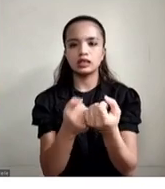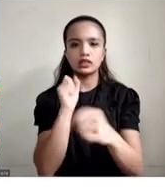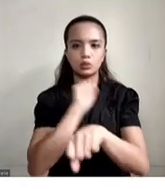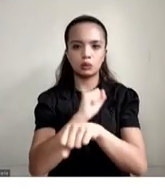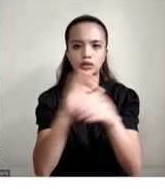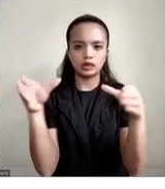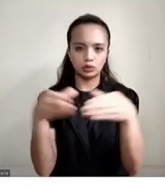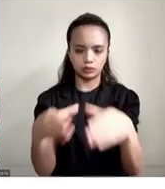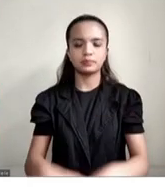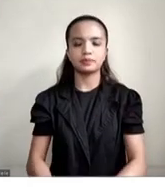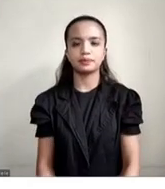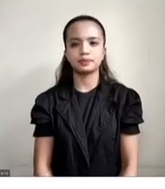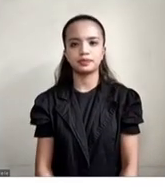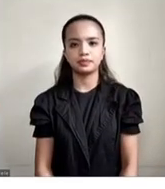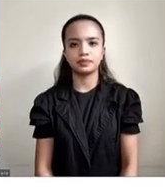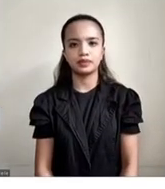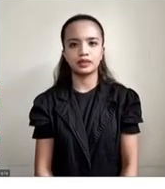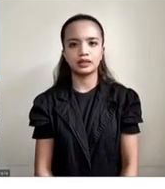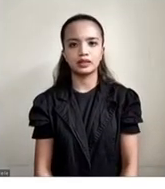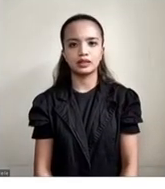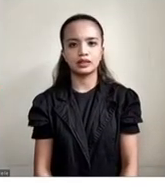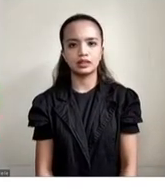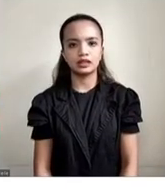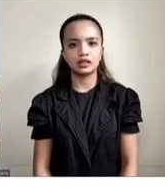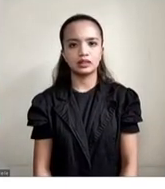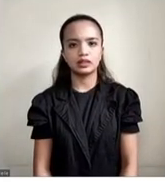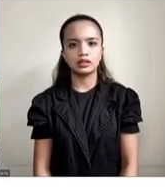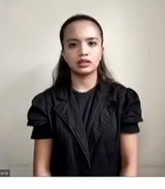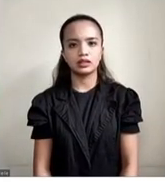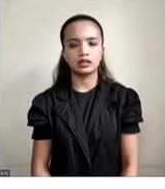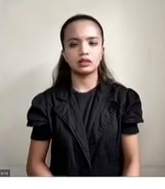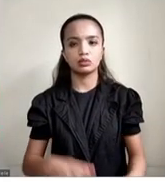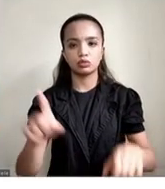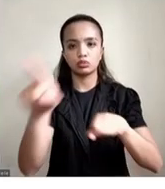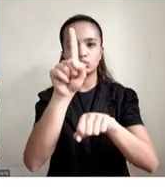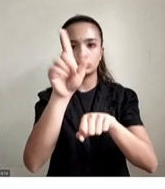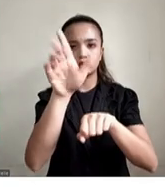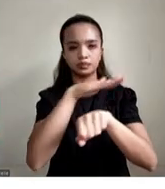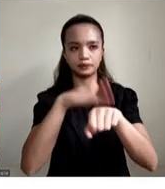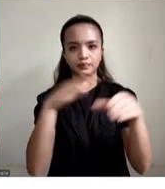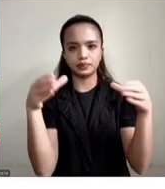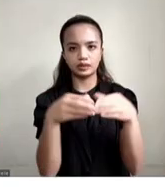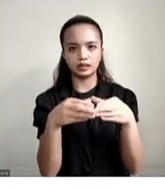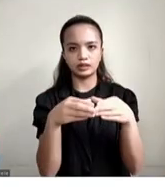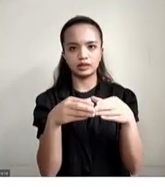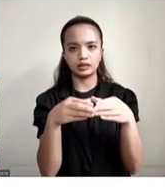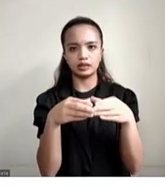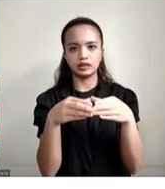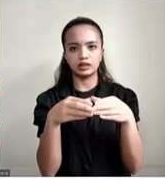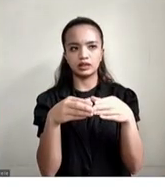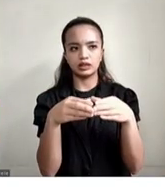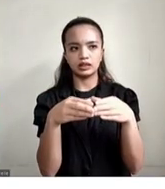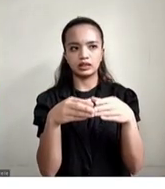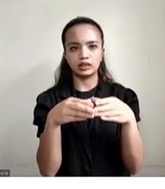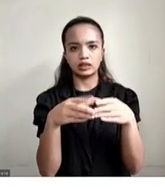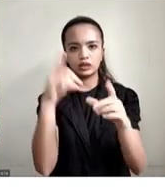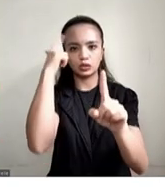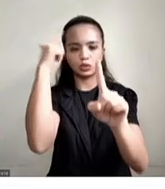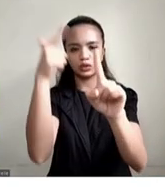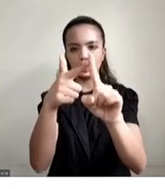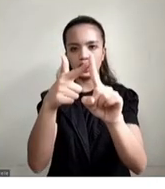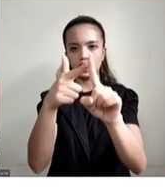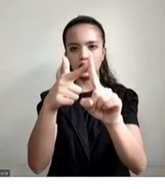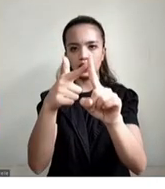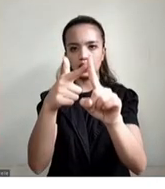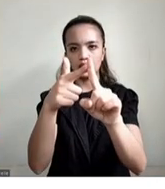yun. Well, the coalition, as you know, it aims to put up a united front to go against